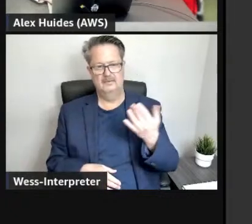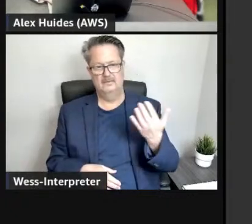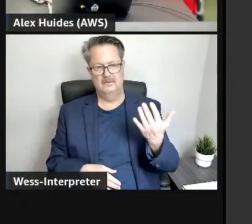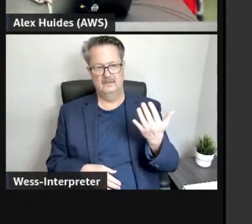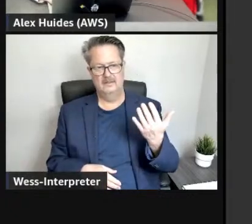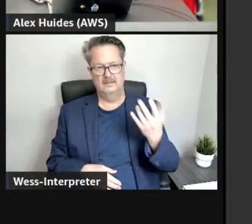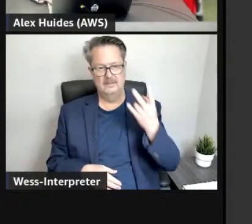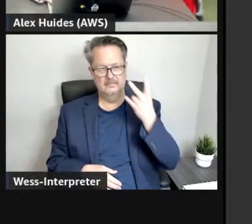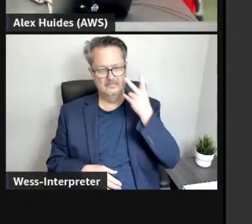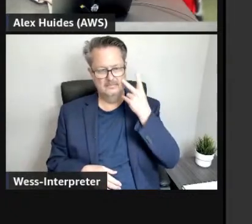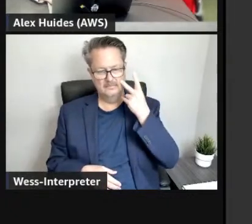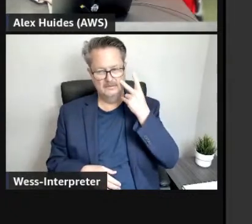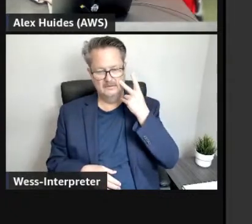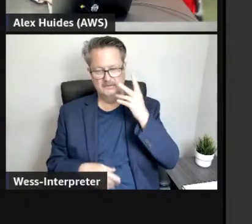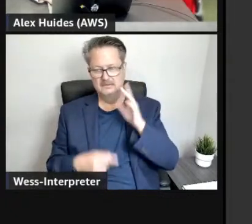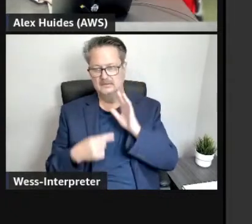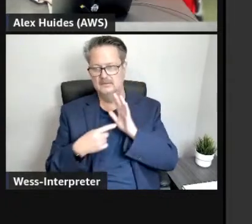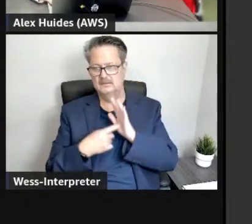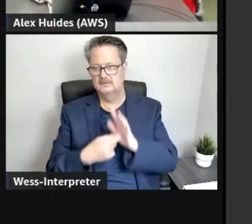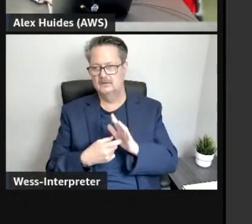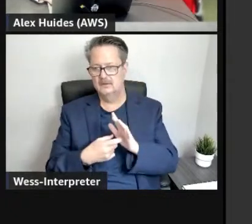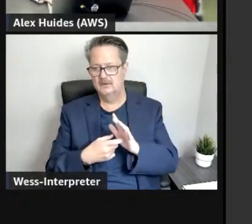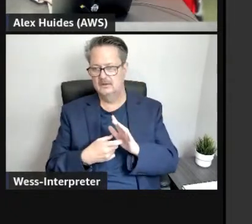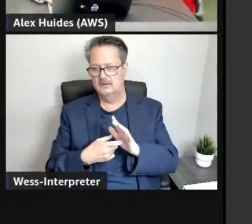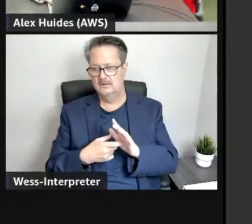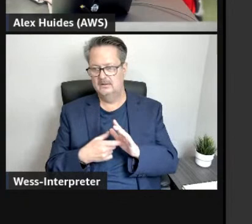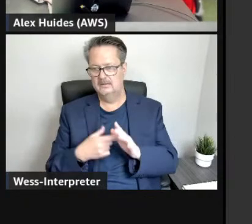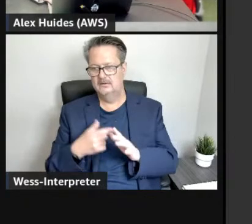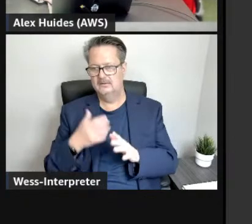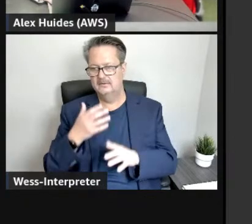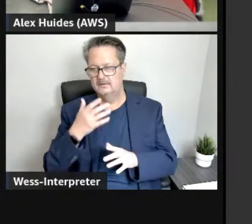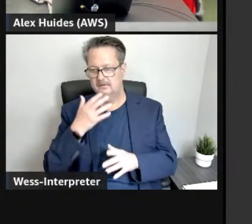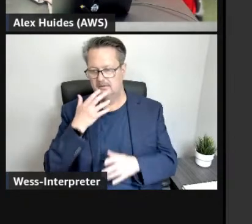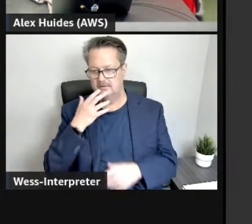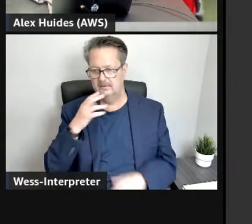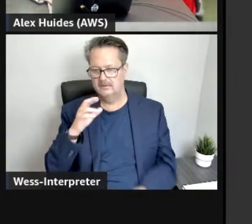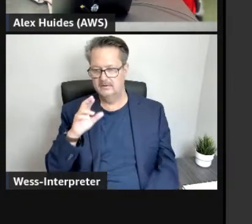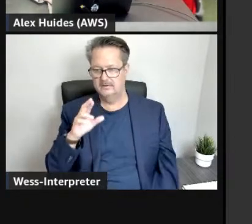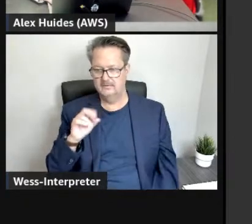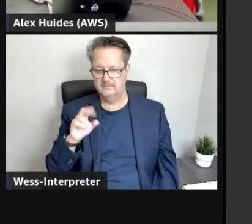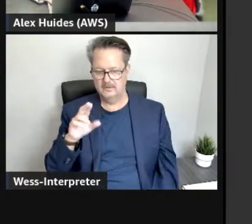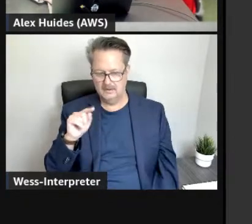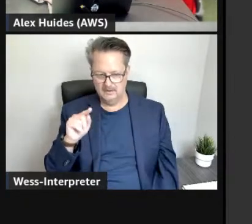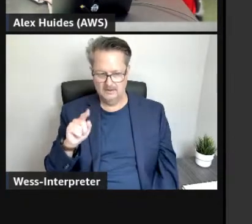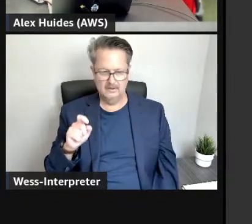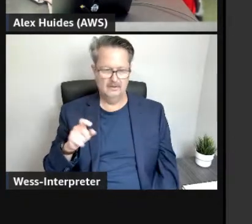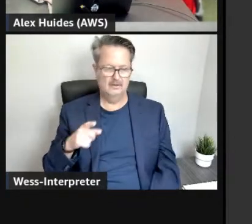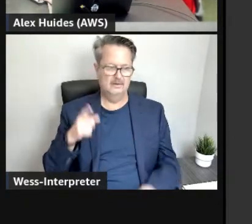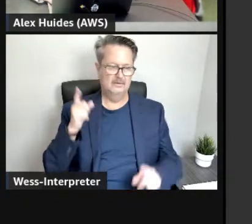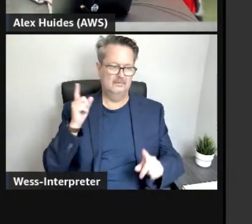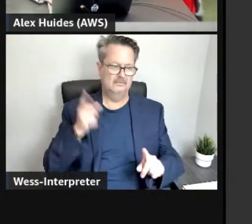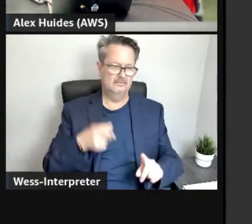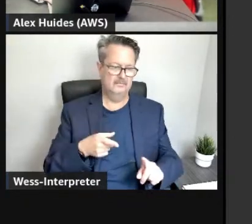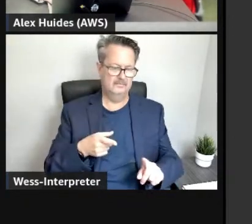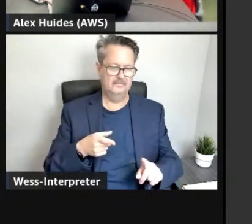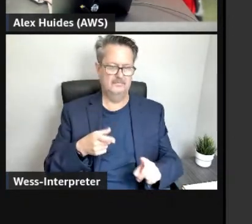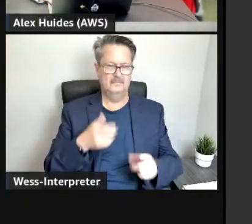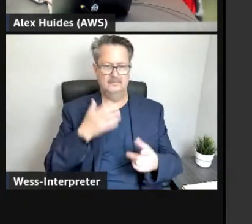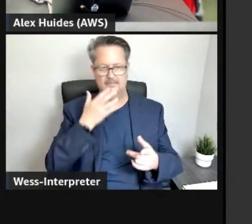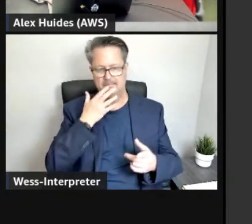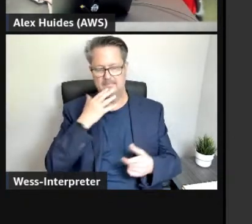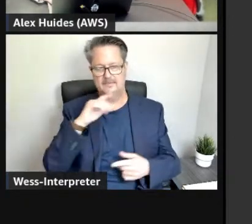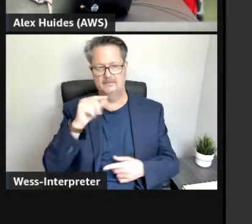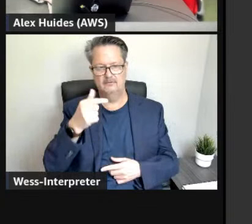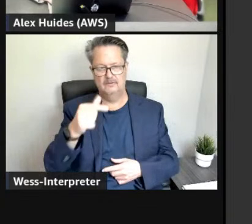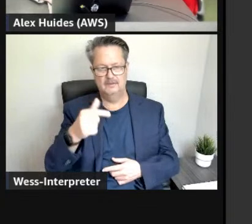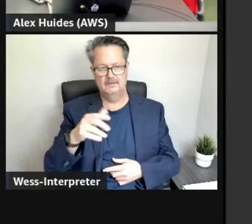show what we actually created. The caller route actually spreads the traffic between the green API service